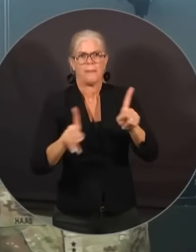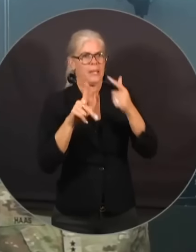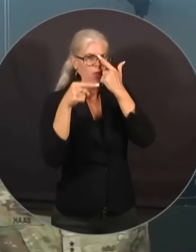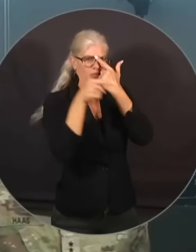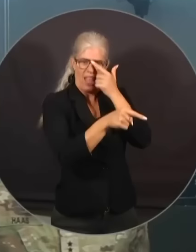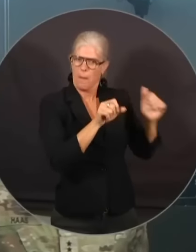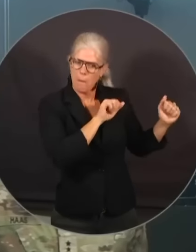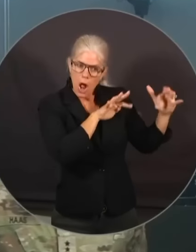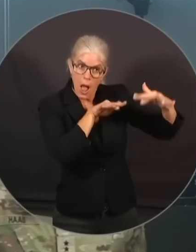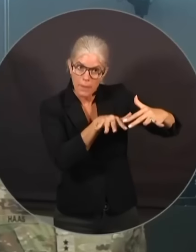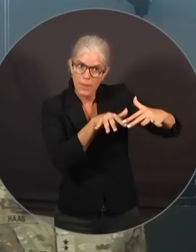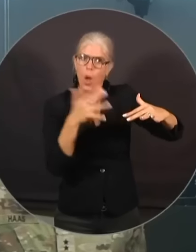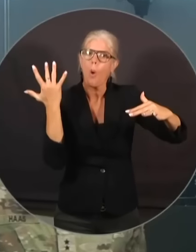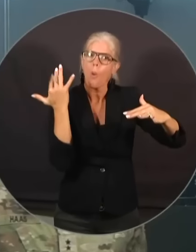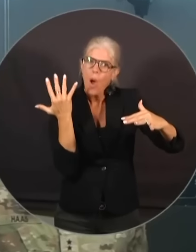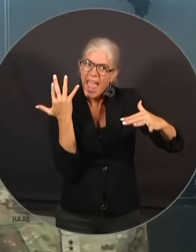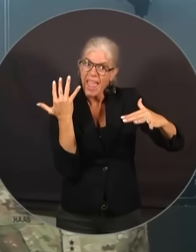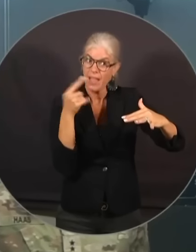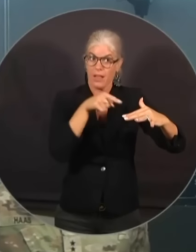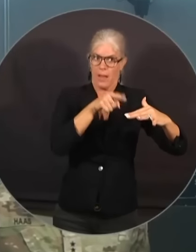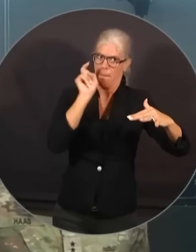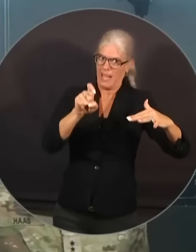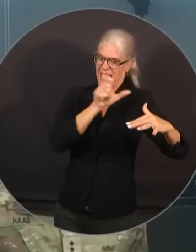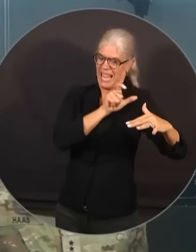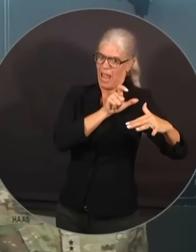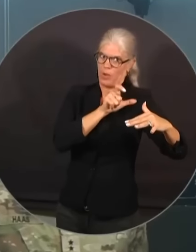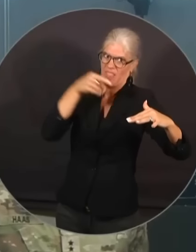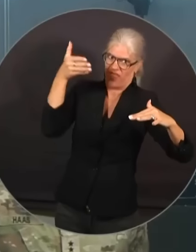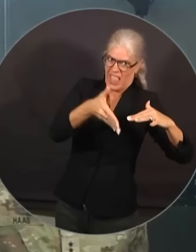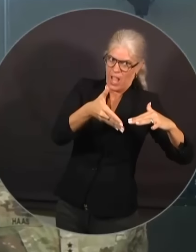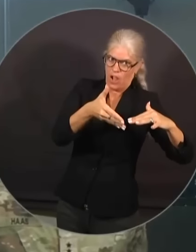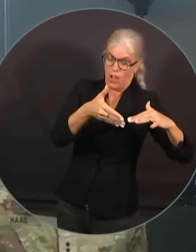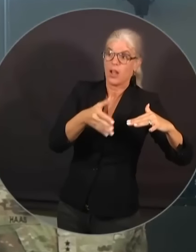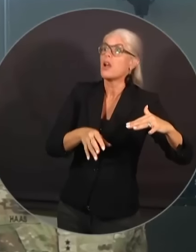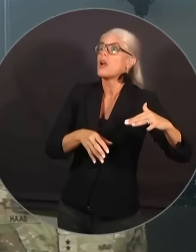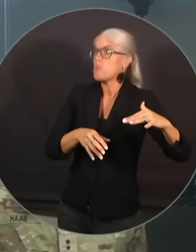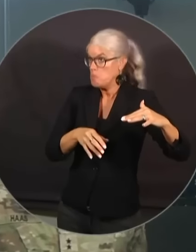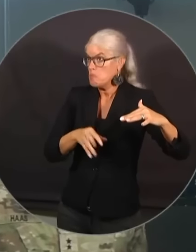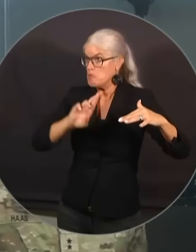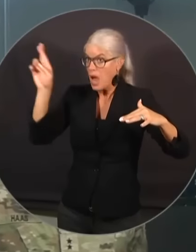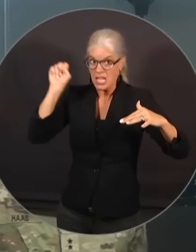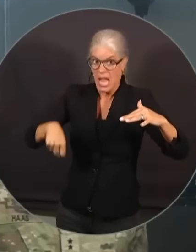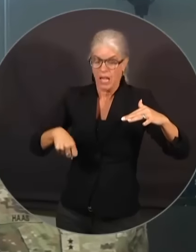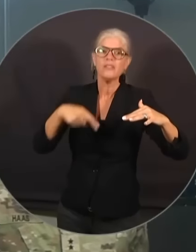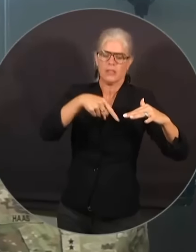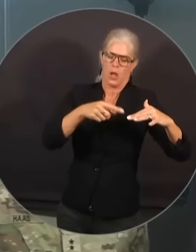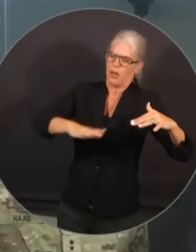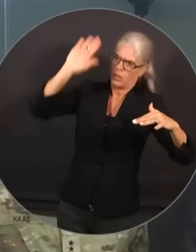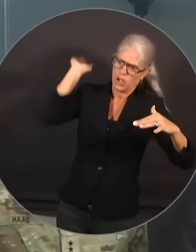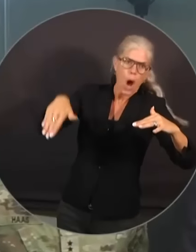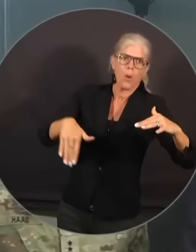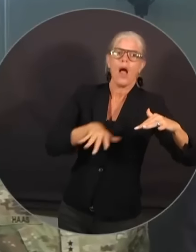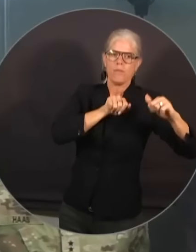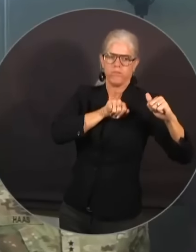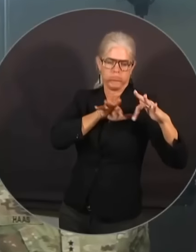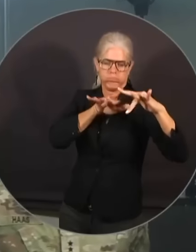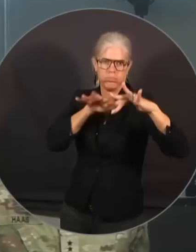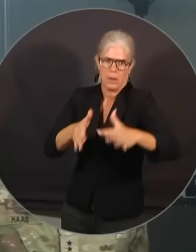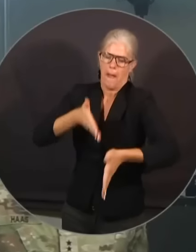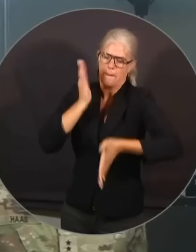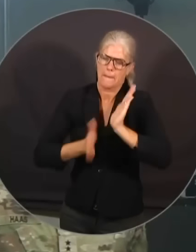assistance of the Florida Highway Patrol and the Florida Fish and Wildlife Commission, the DACS cut and toss crews. They will all work collectively as a team to